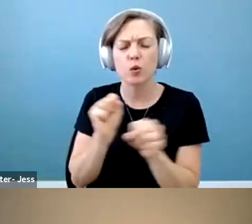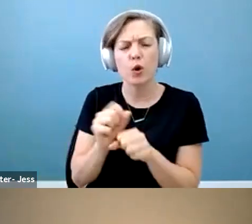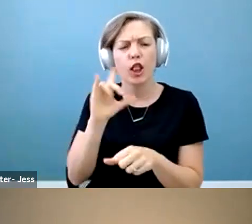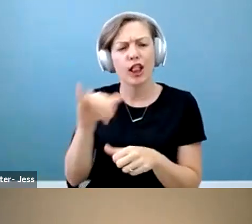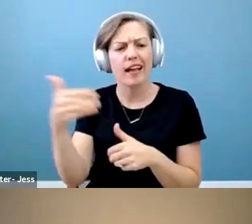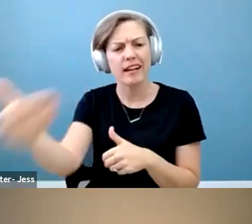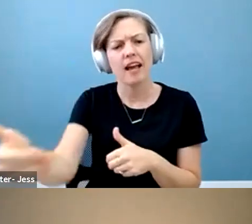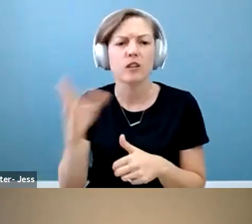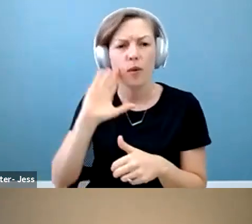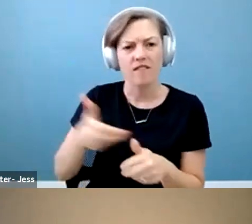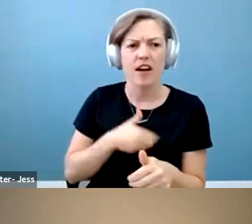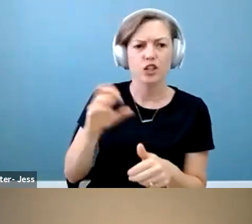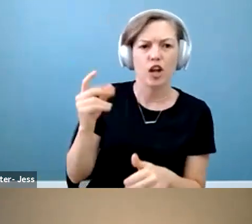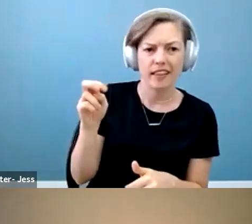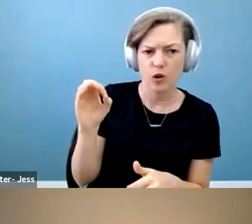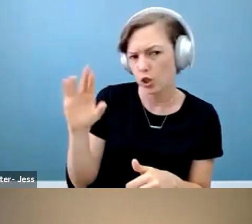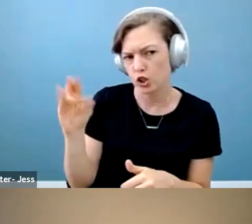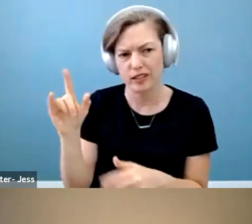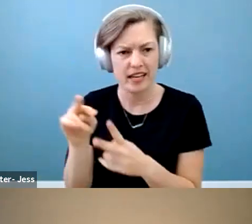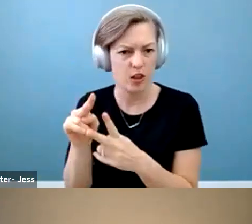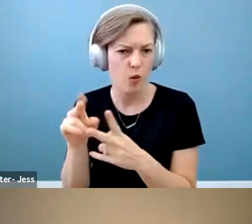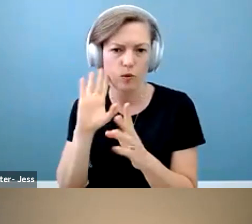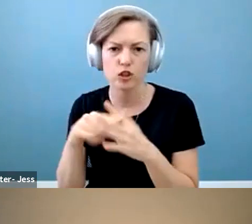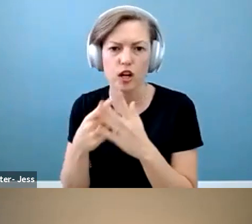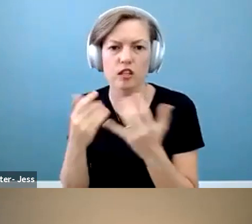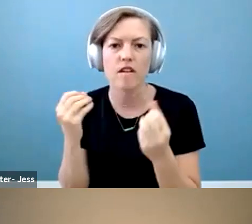And I'll invite Charlene or Judy, either one of you, to start us off.